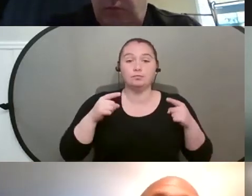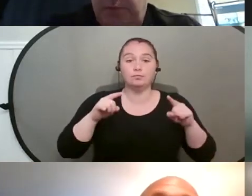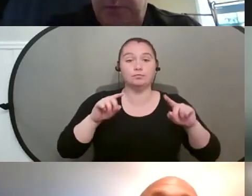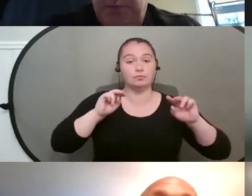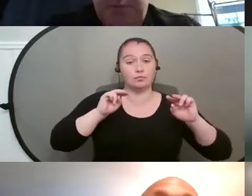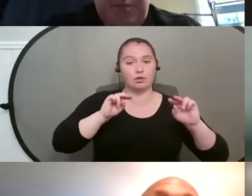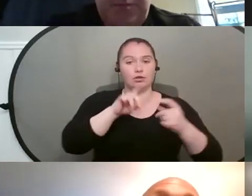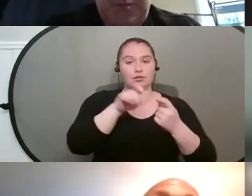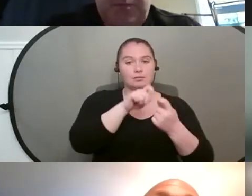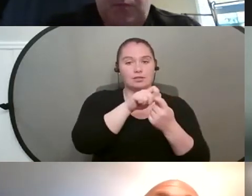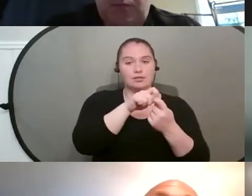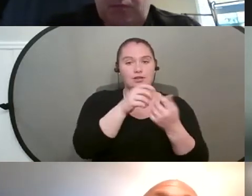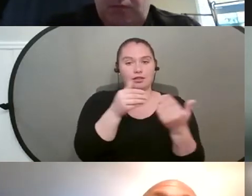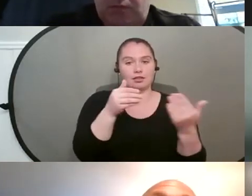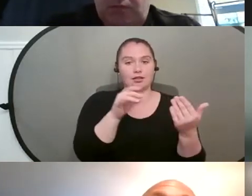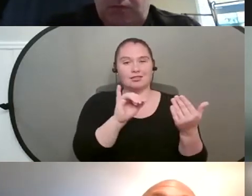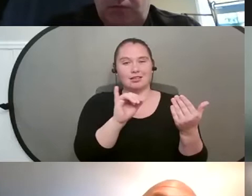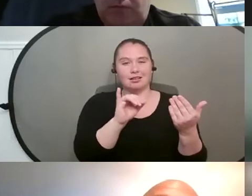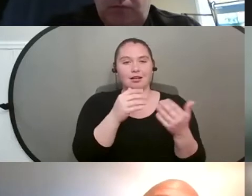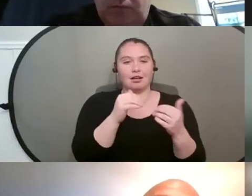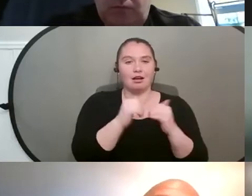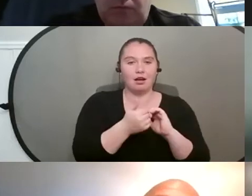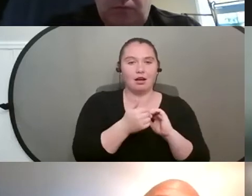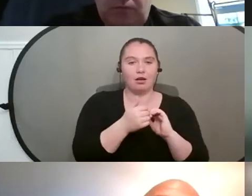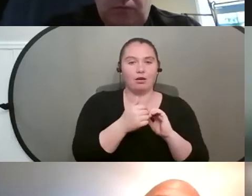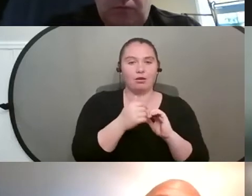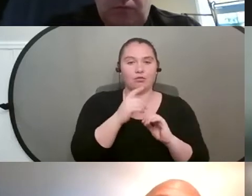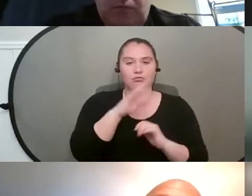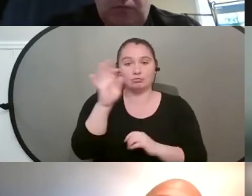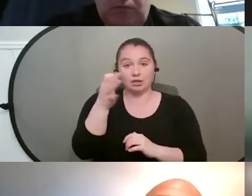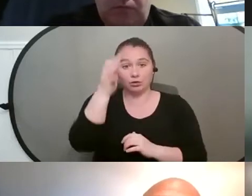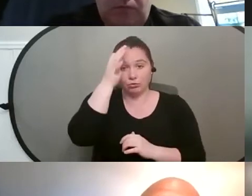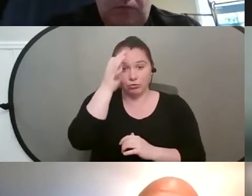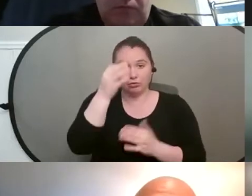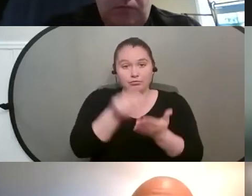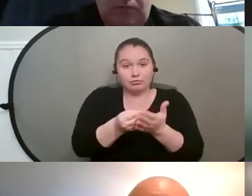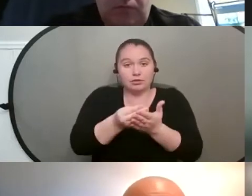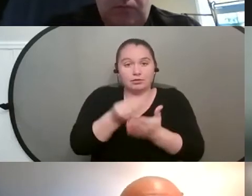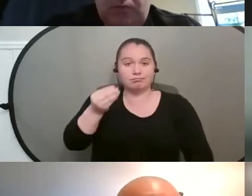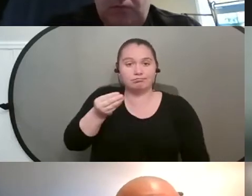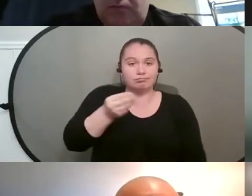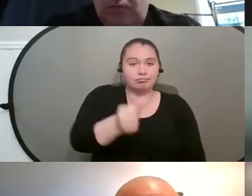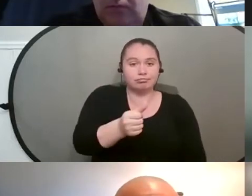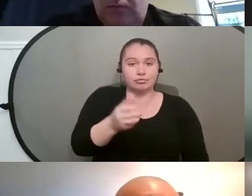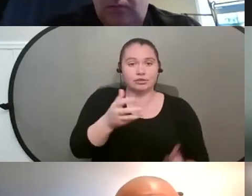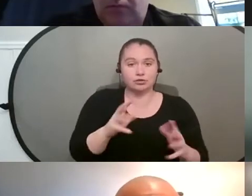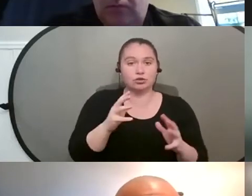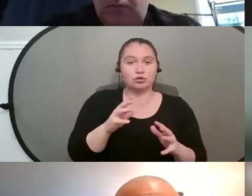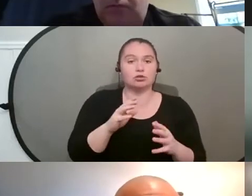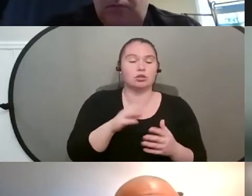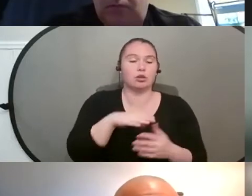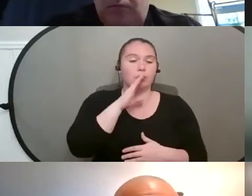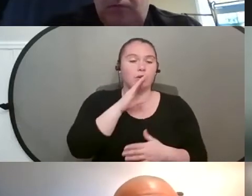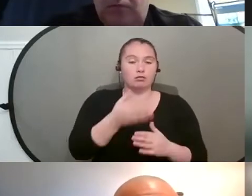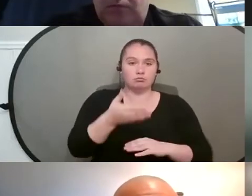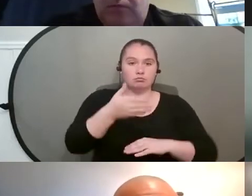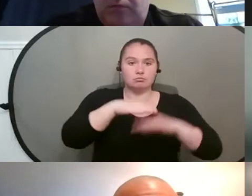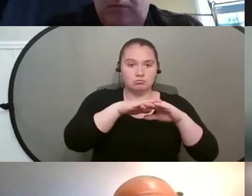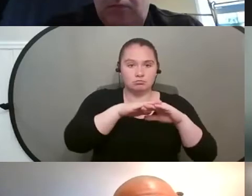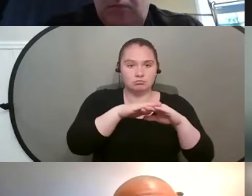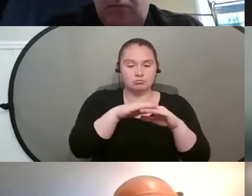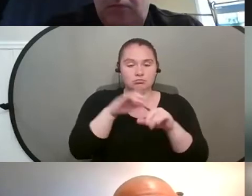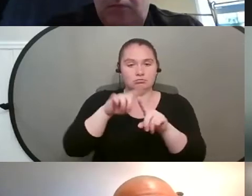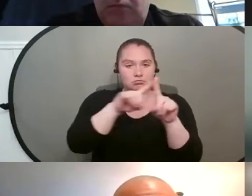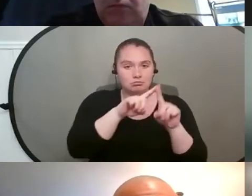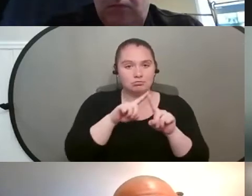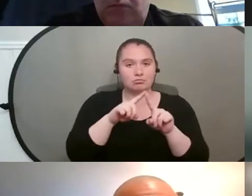at how we spend our capital funds to make capital improvements, equity. So for example,